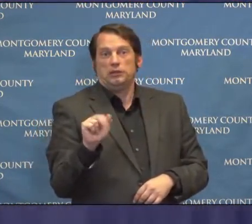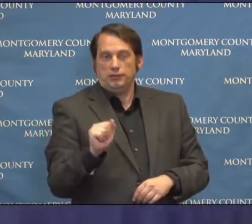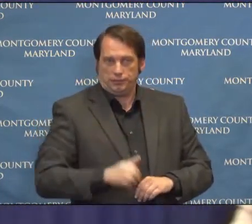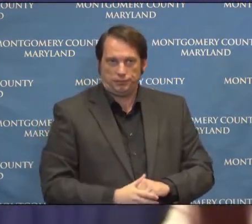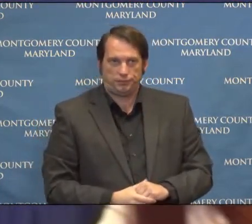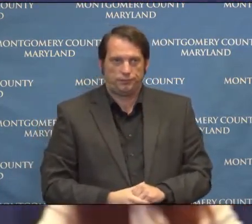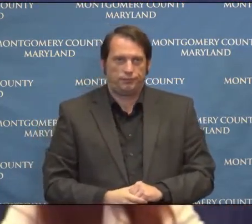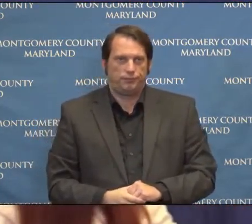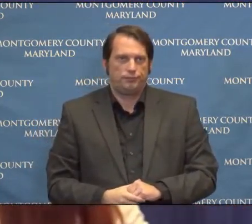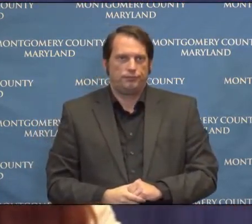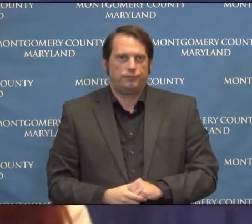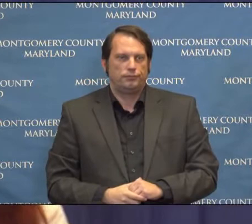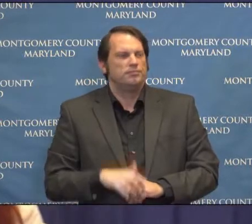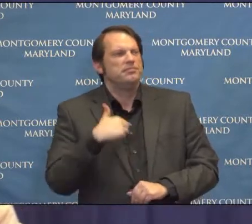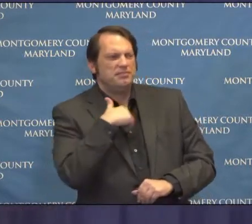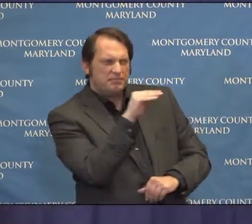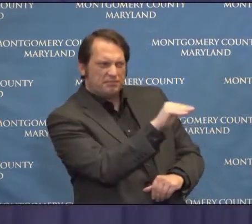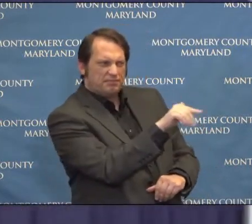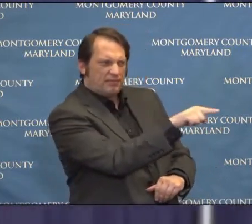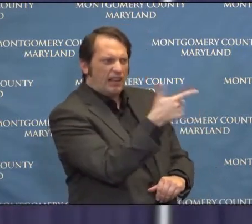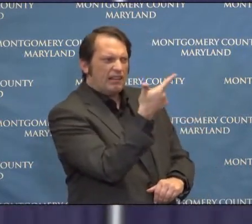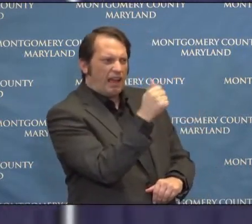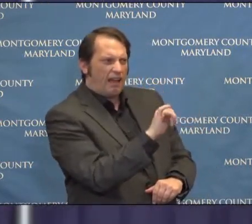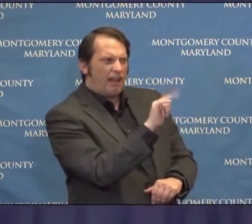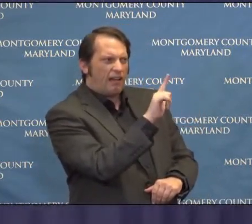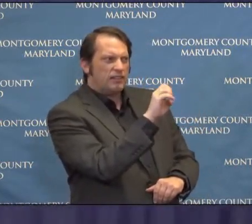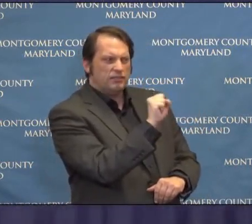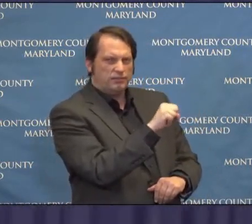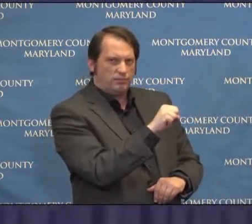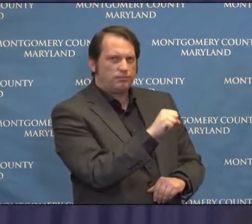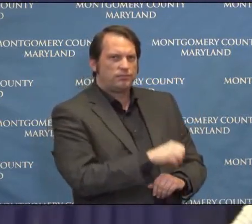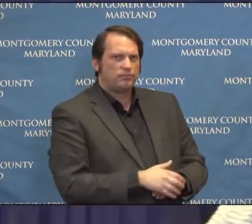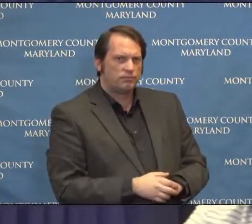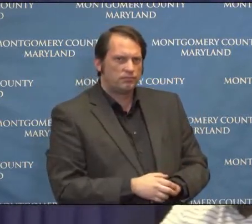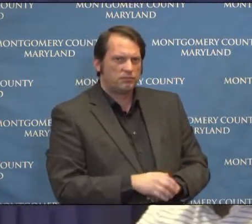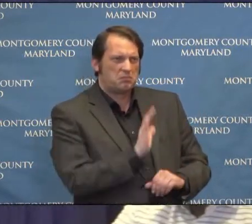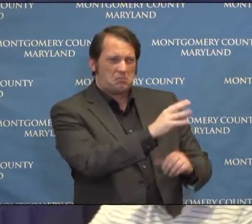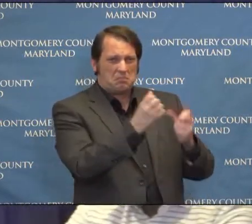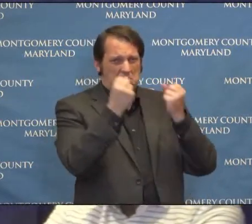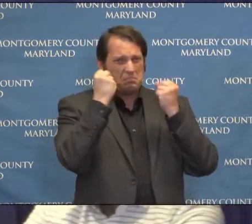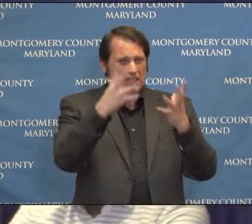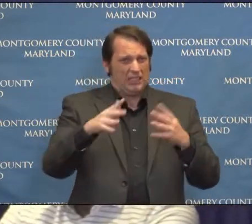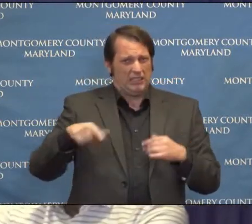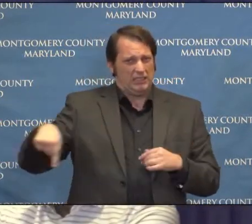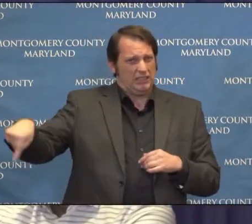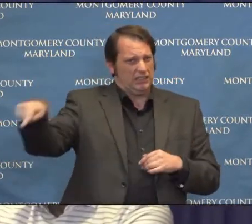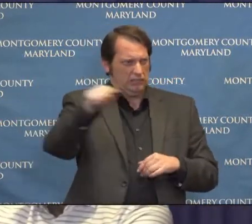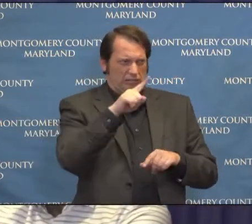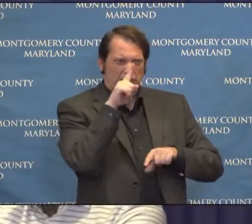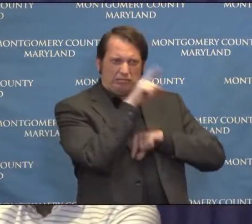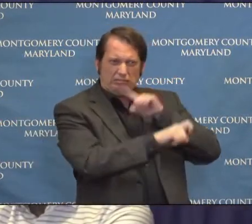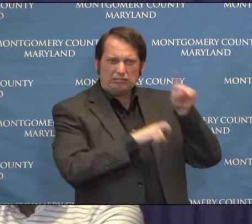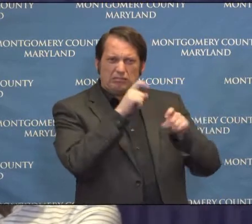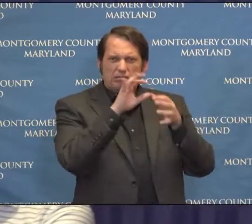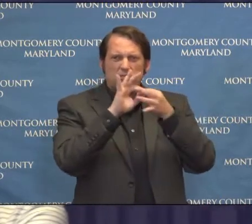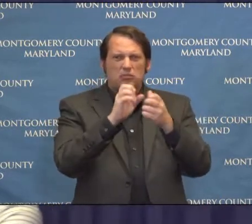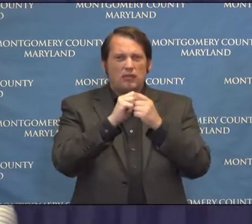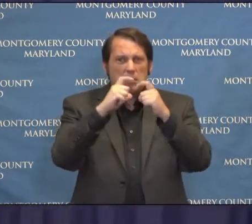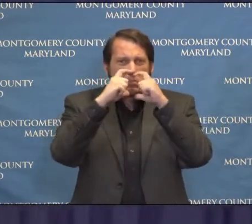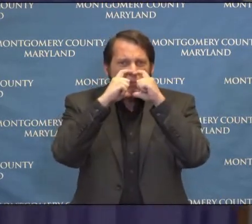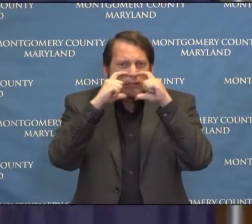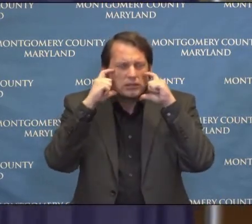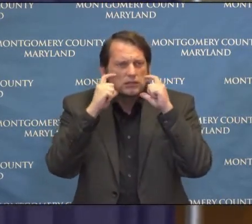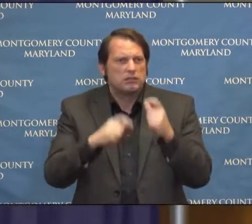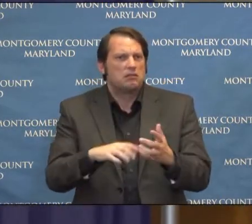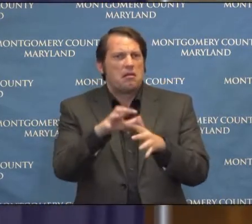have been a lot of questions about the masks, the face coverings, and gloves since you issued the order. Can you explain to the